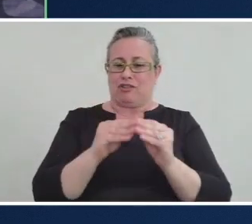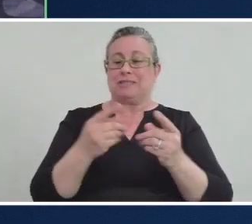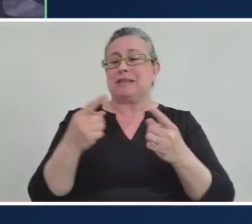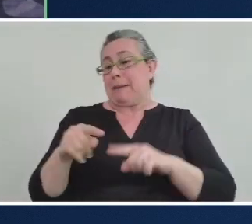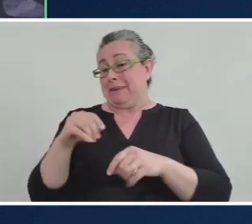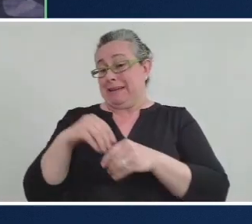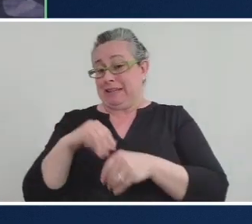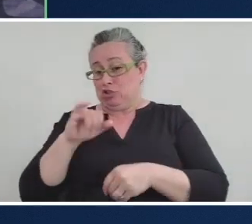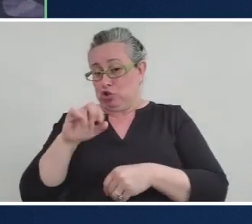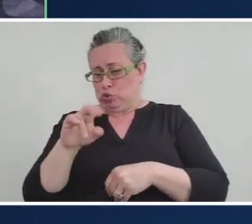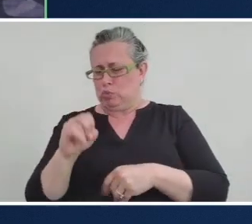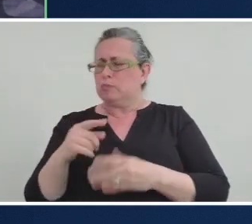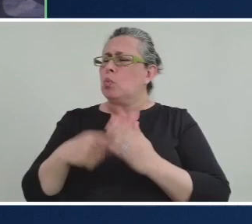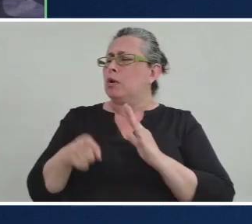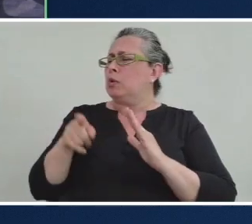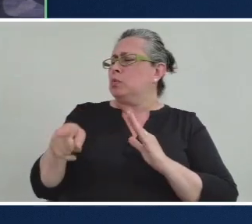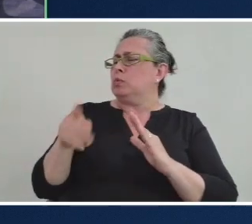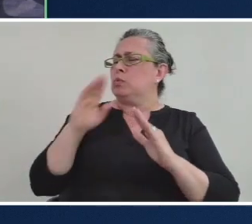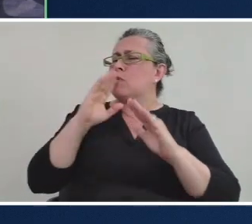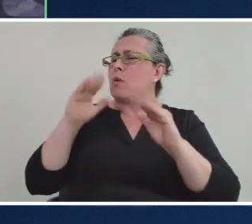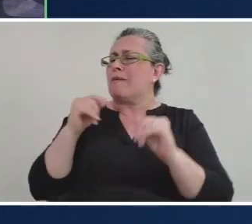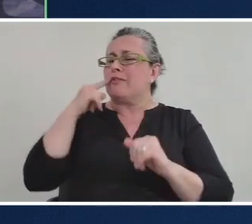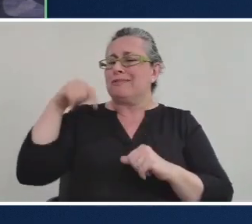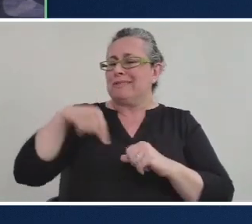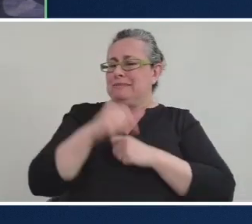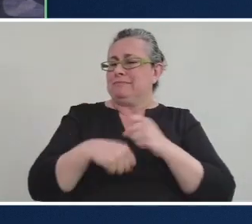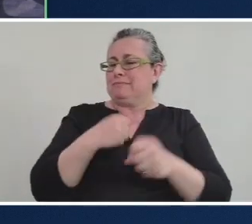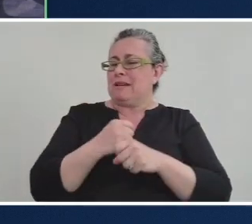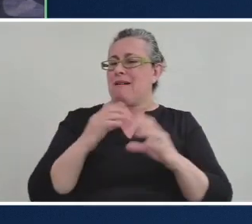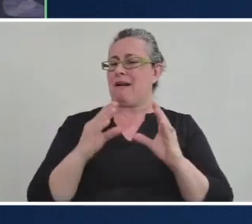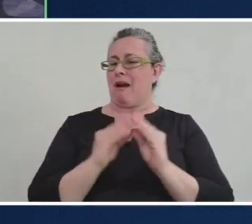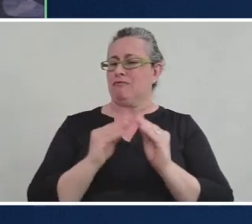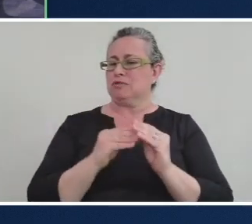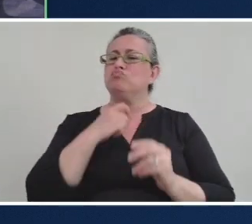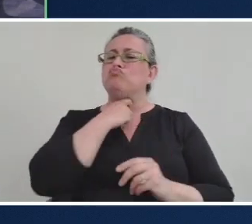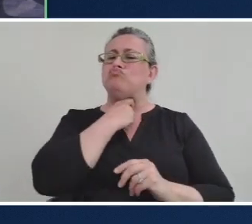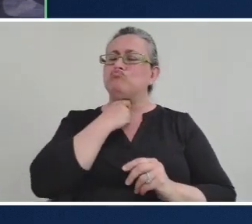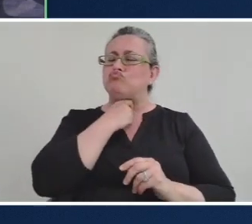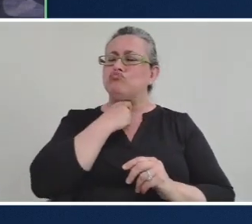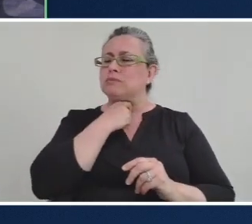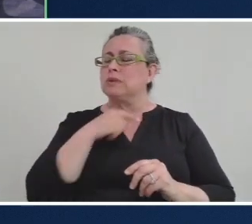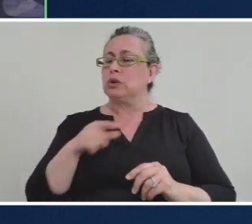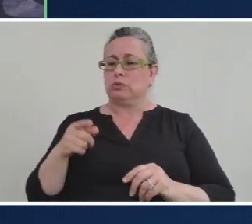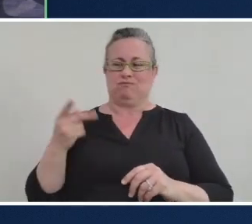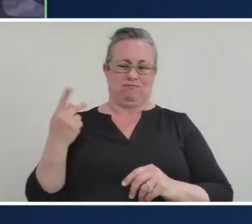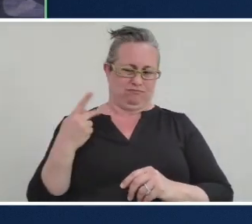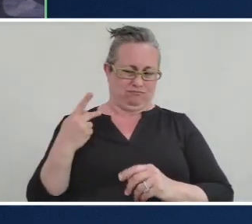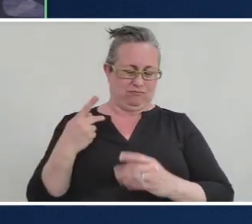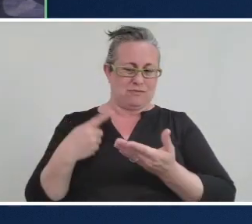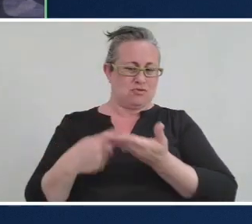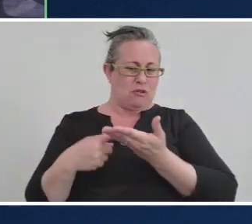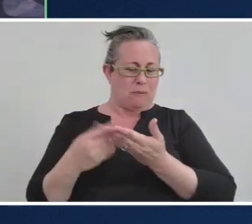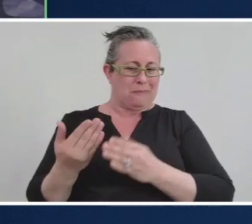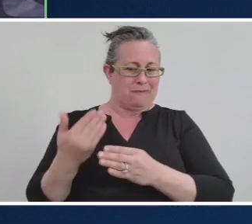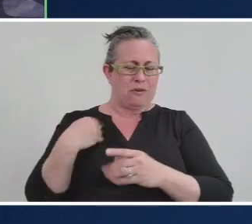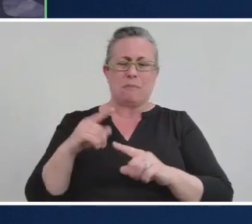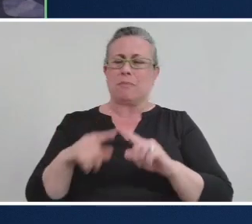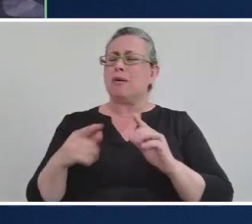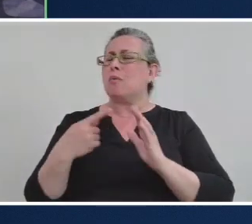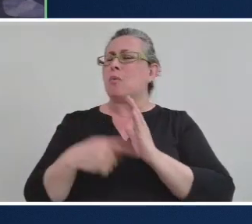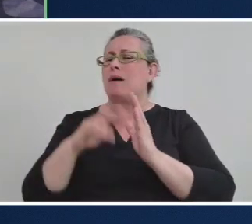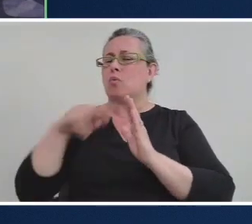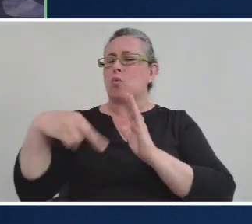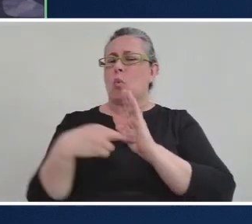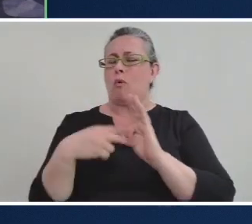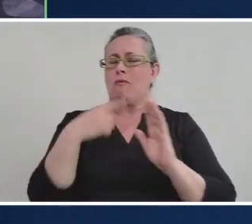hopes for this year's conference? And in particular, you and I have talked about this before, but like, what is the role of young